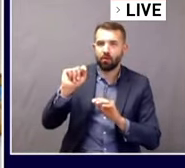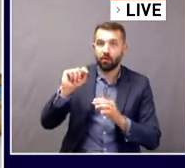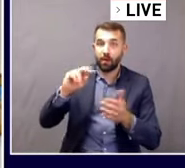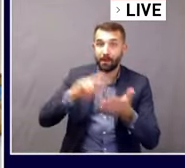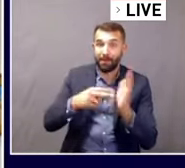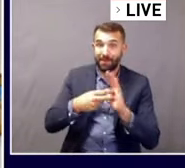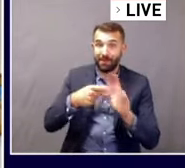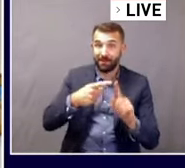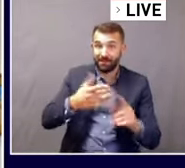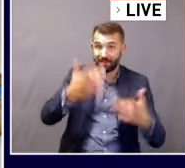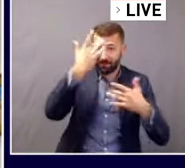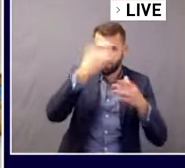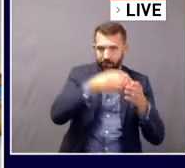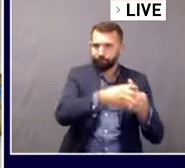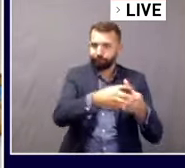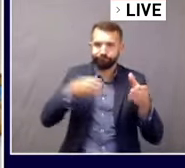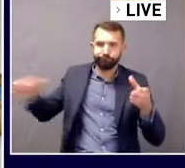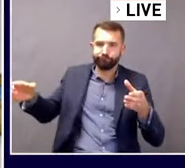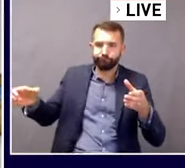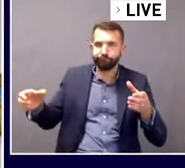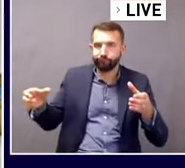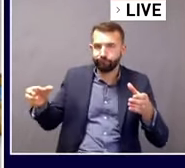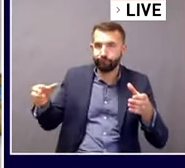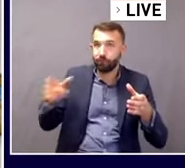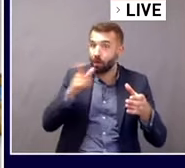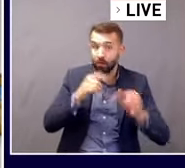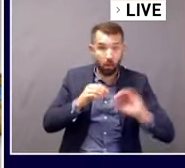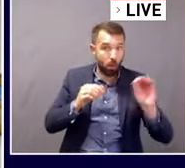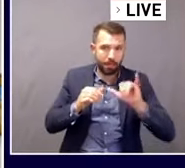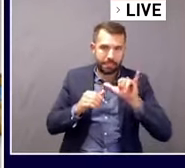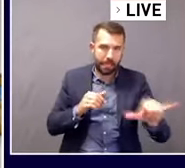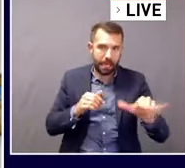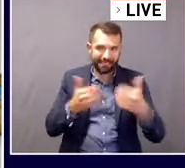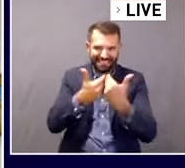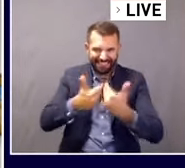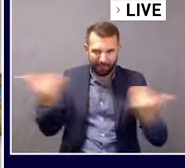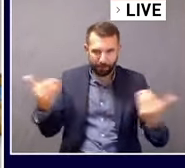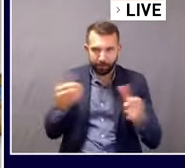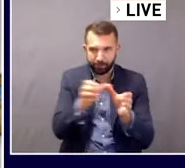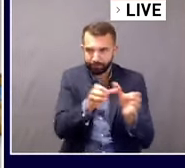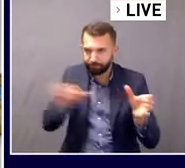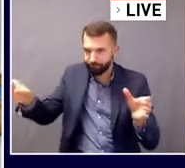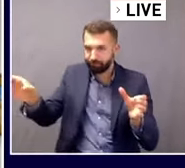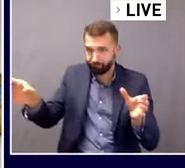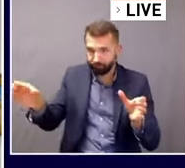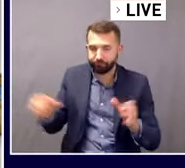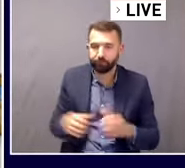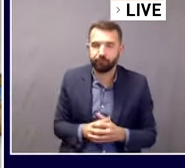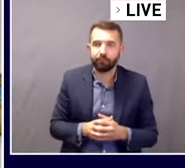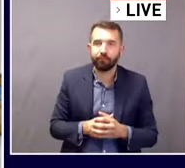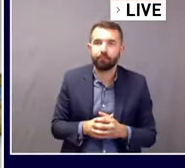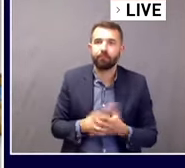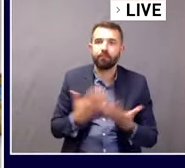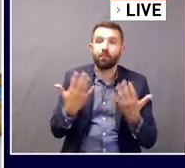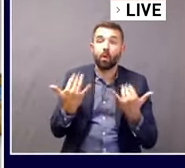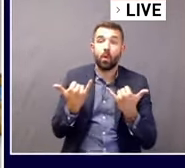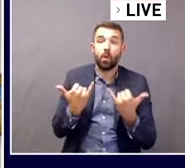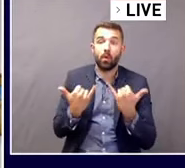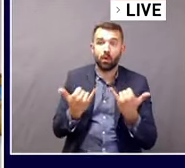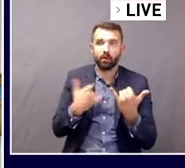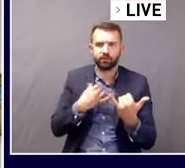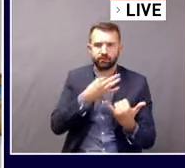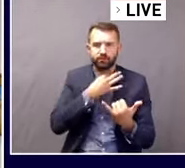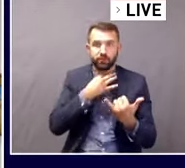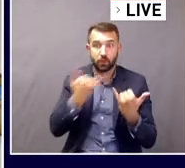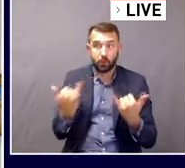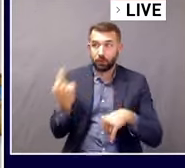are not thought to have the infection. And I guess I'm wondering, can you tell me what is sort of the latest guidance for